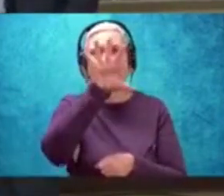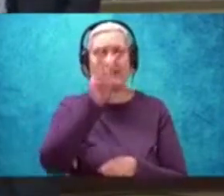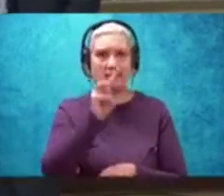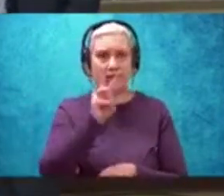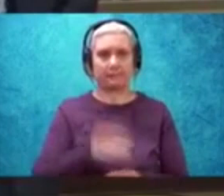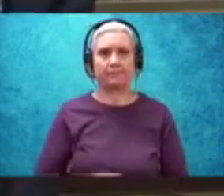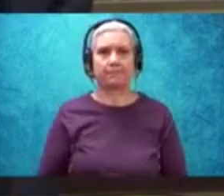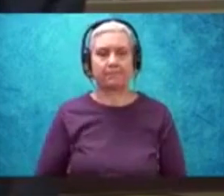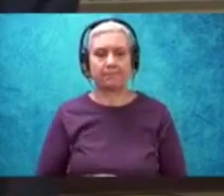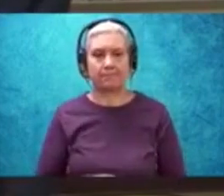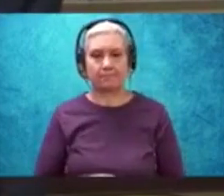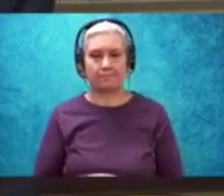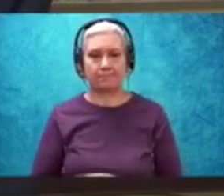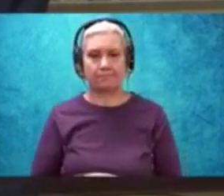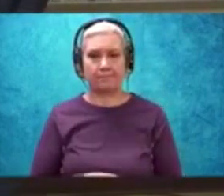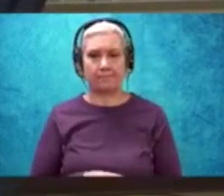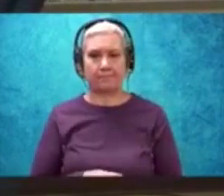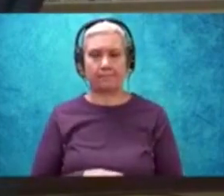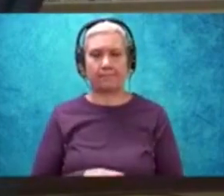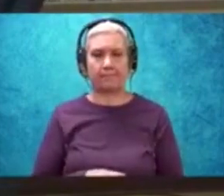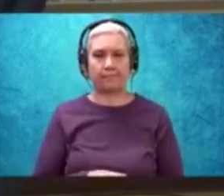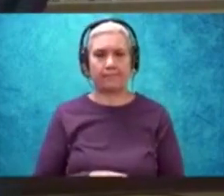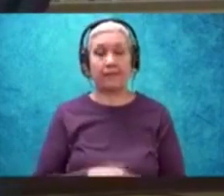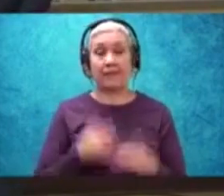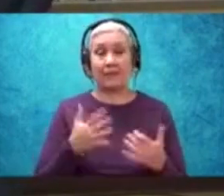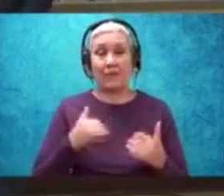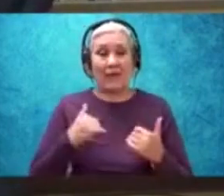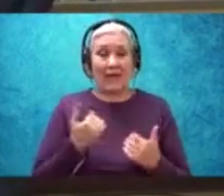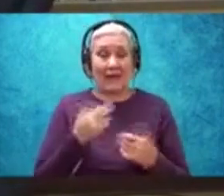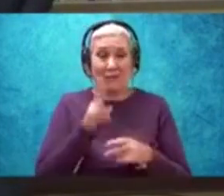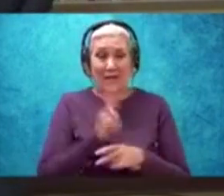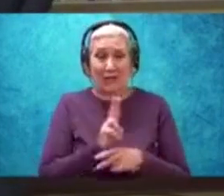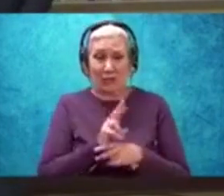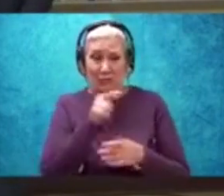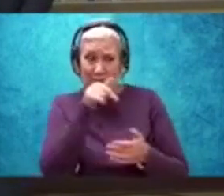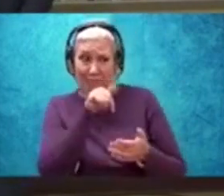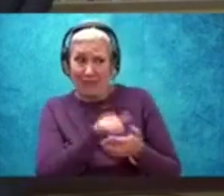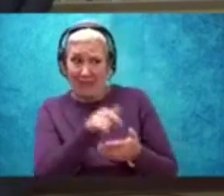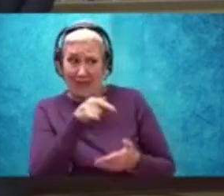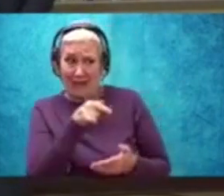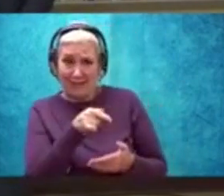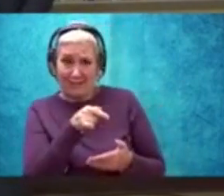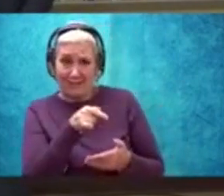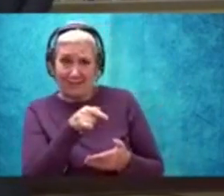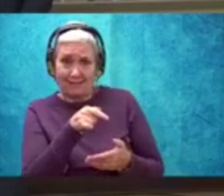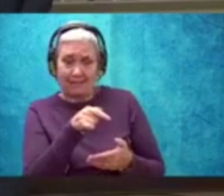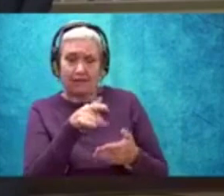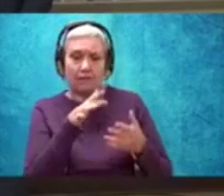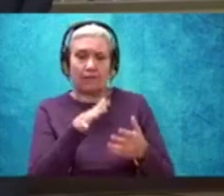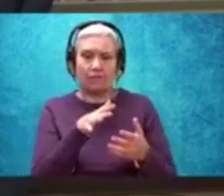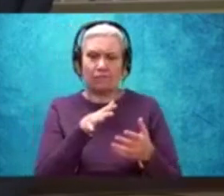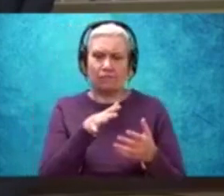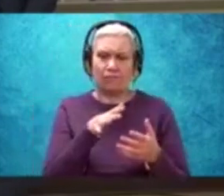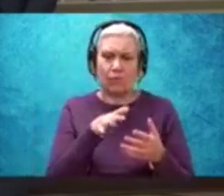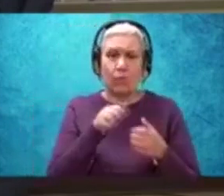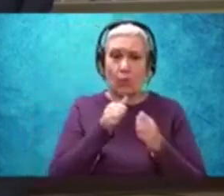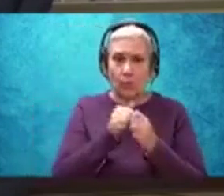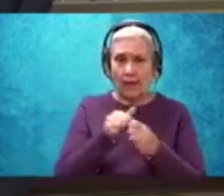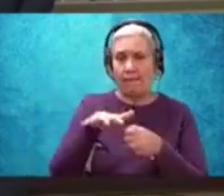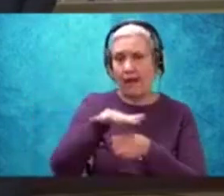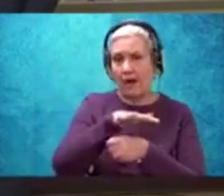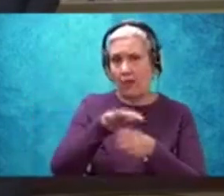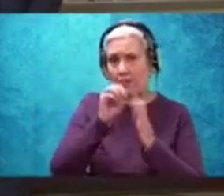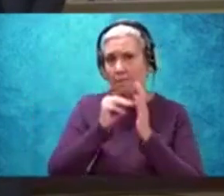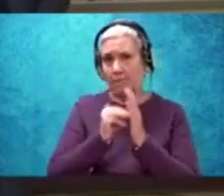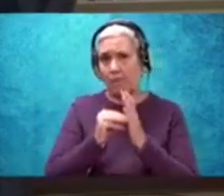product of two-digit numbers. But how can I use this technique and strategy along with the area model that